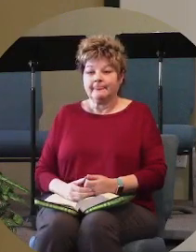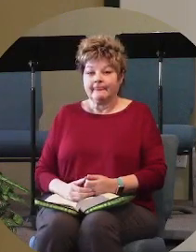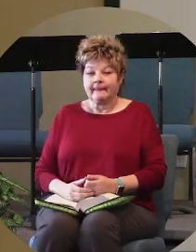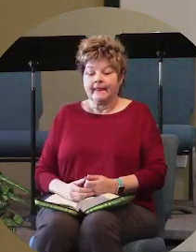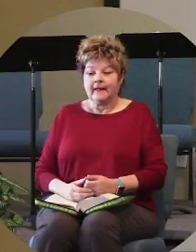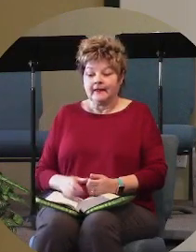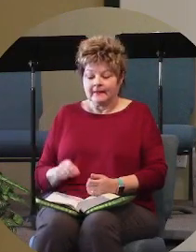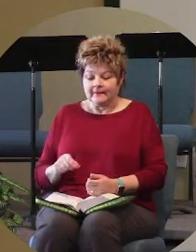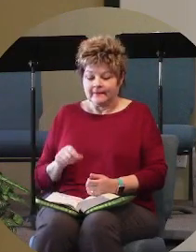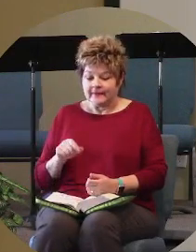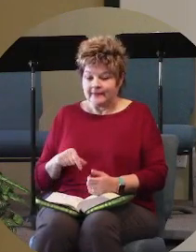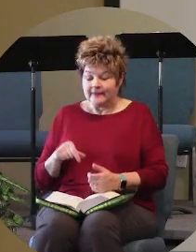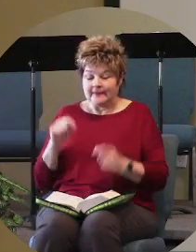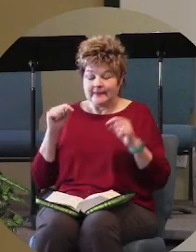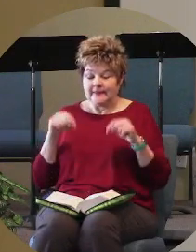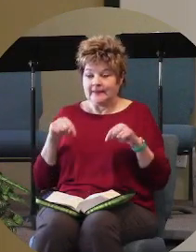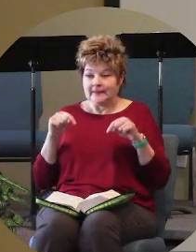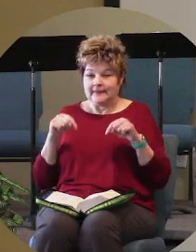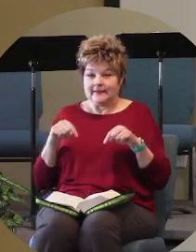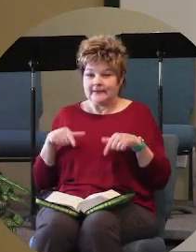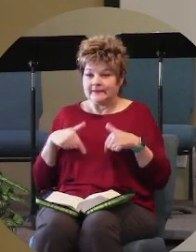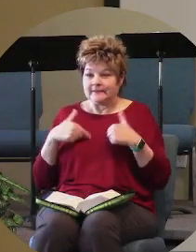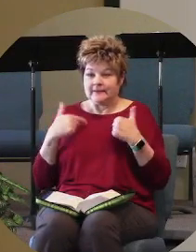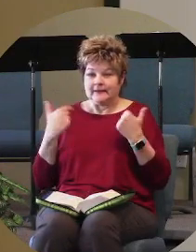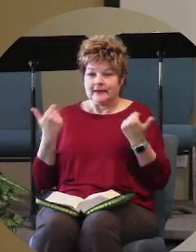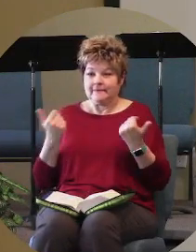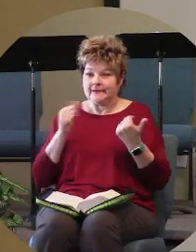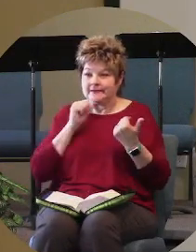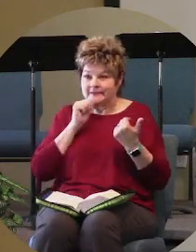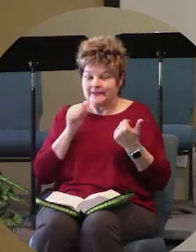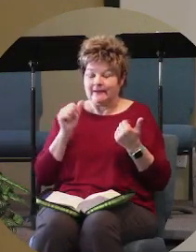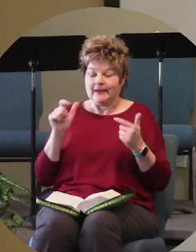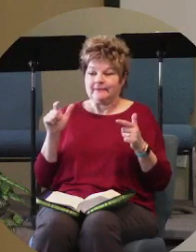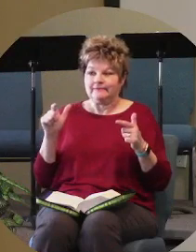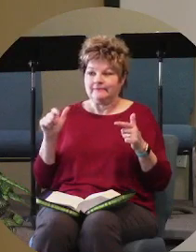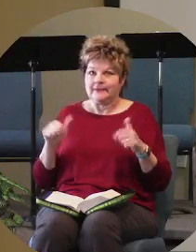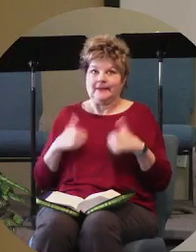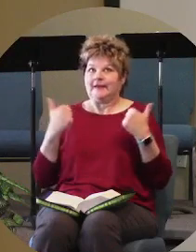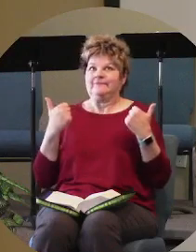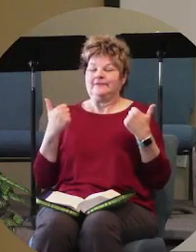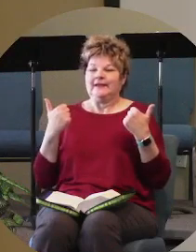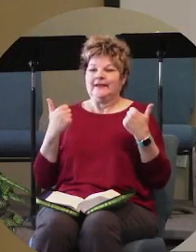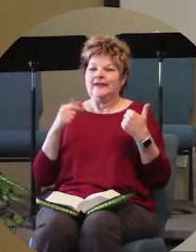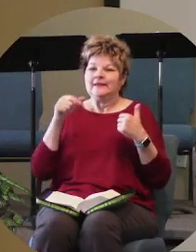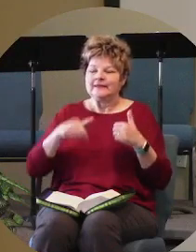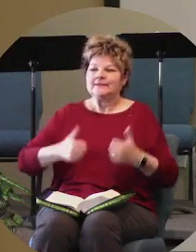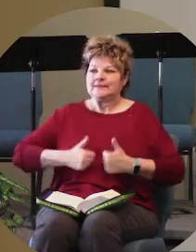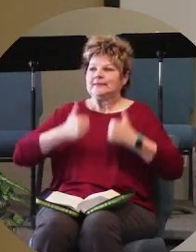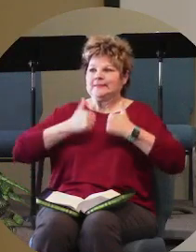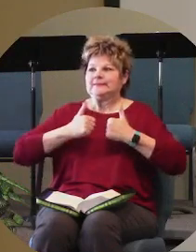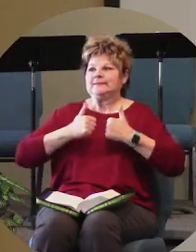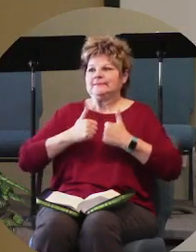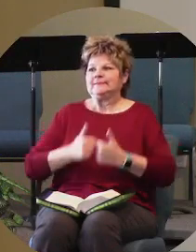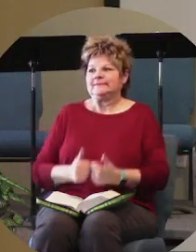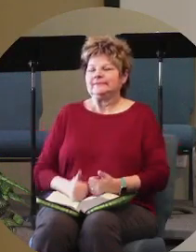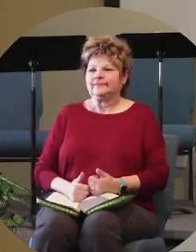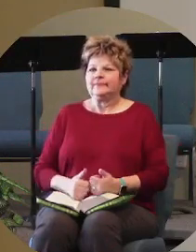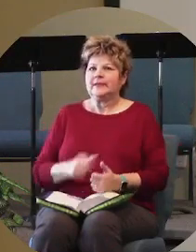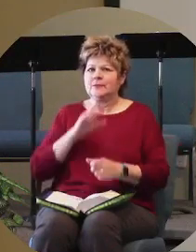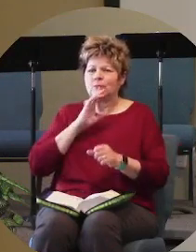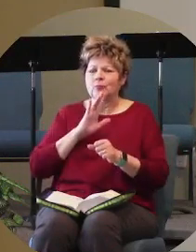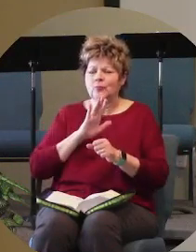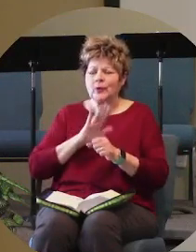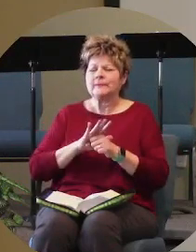This life is not life. This is existence. He promises